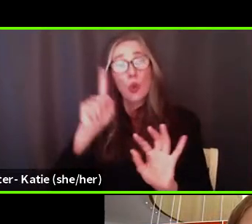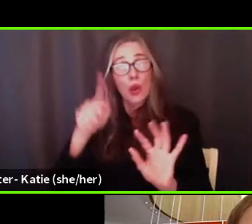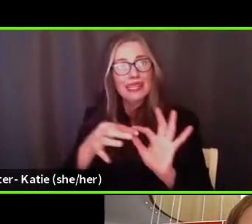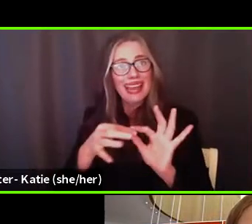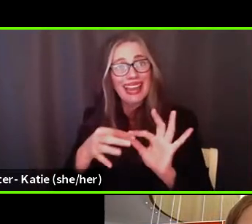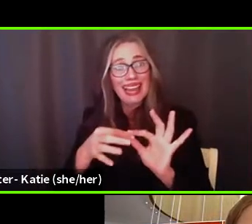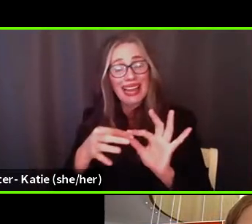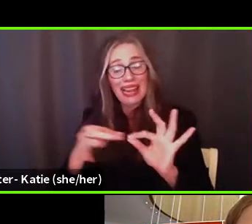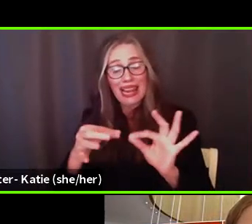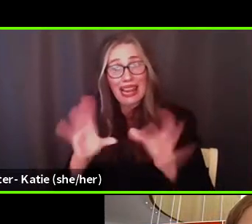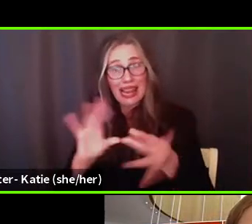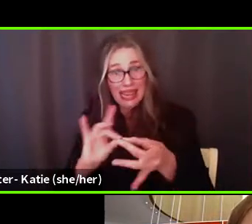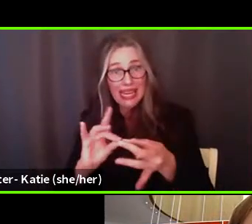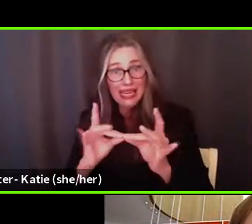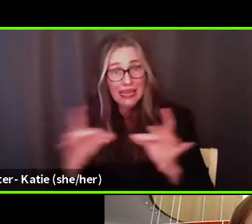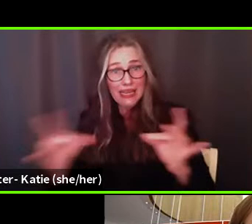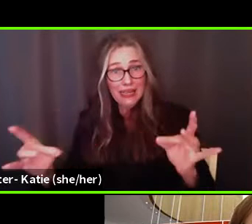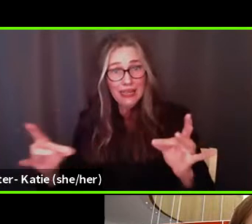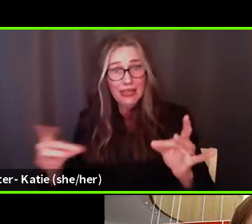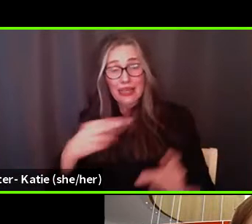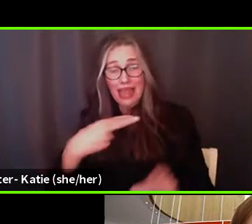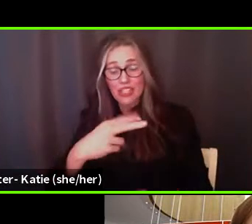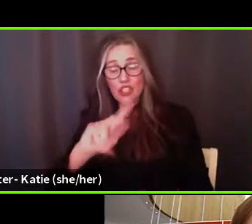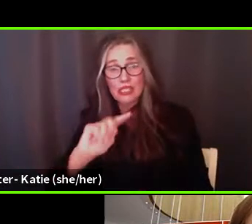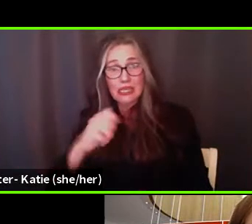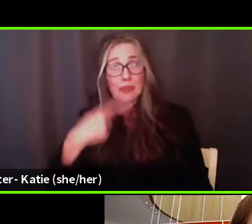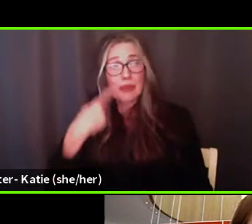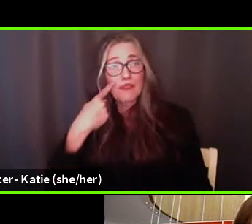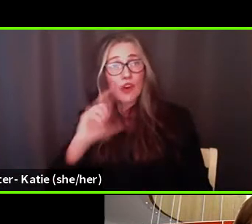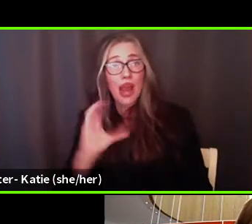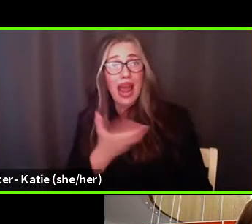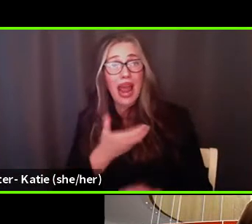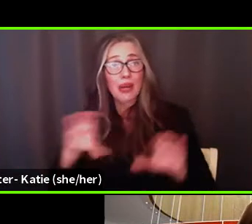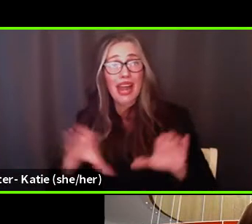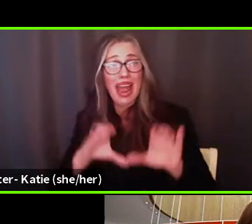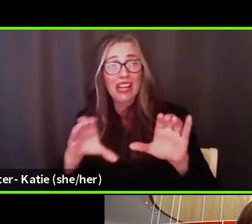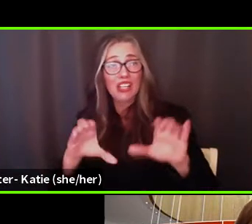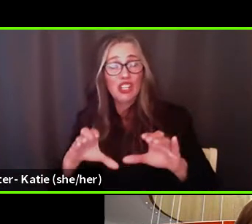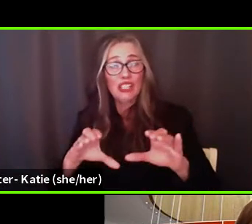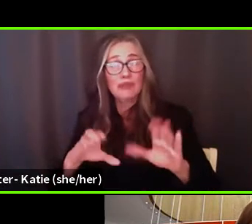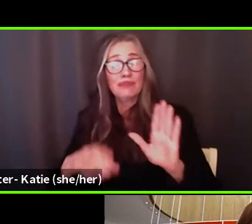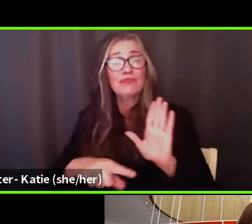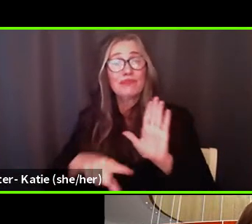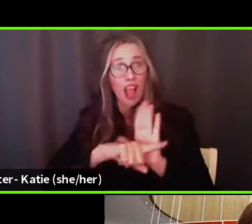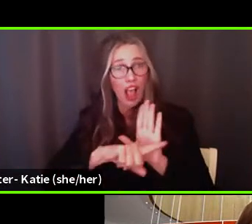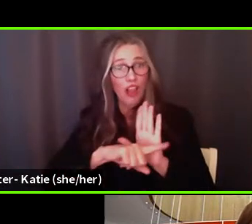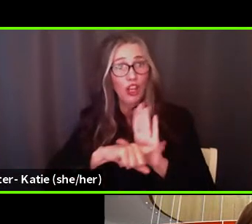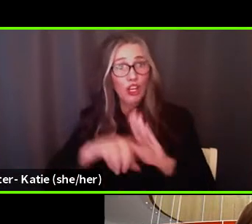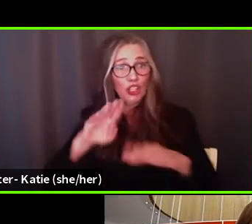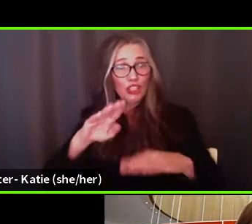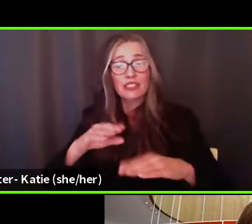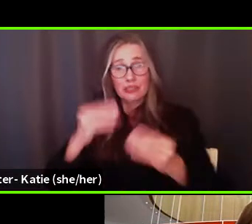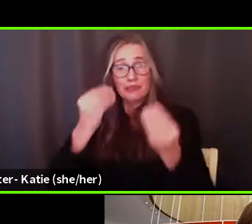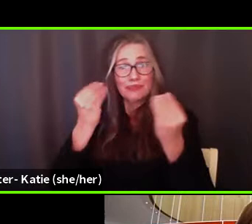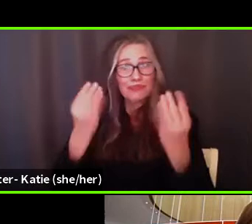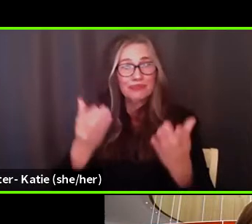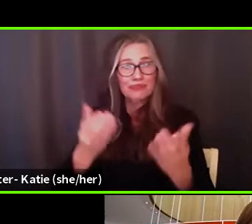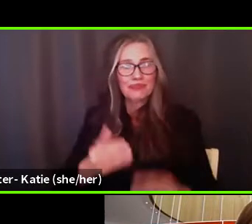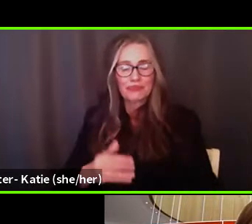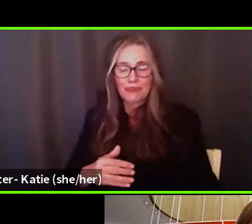alert and so i was going to say this until the end but i think it is fitting to kind of share a few